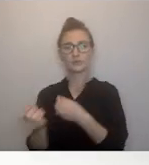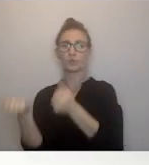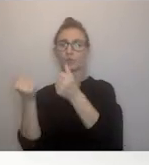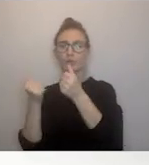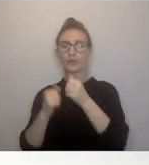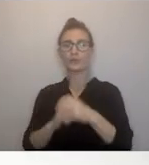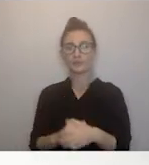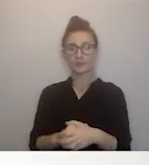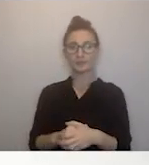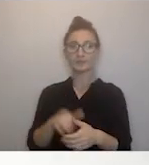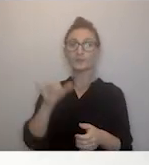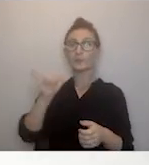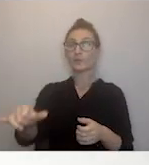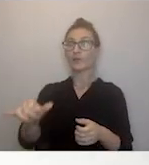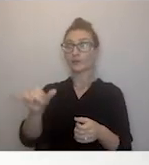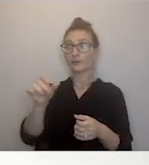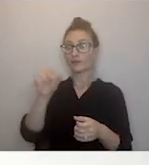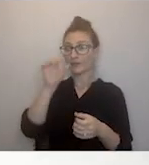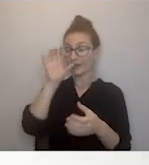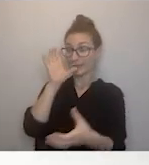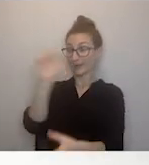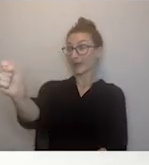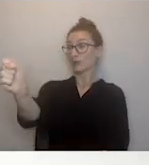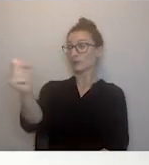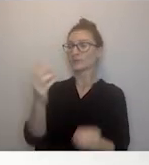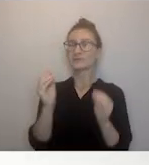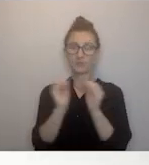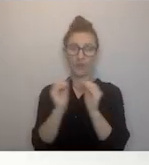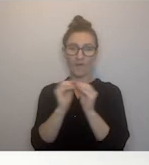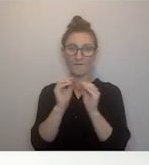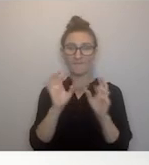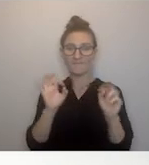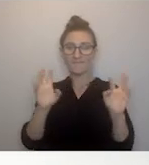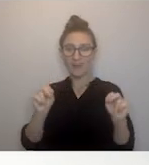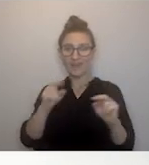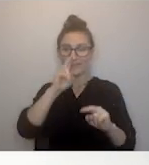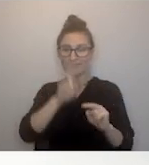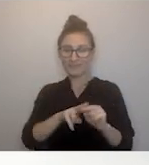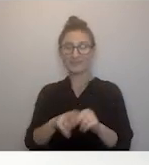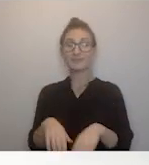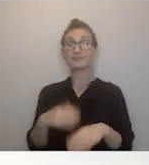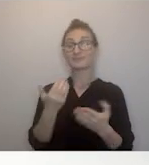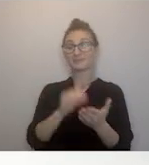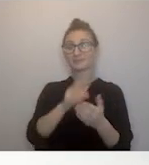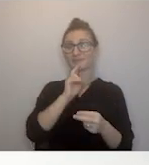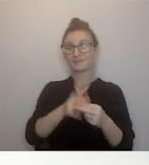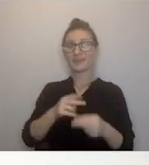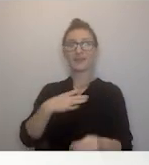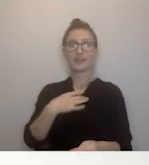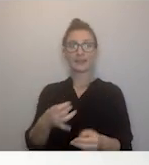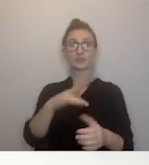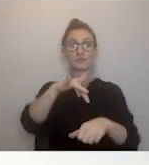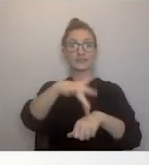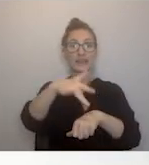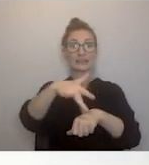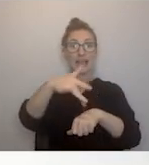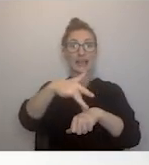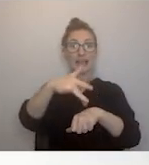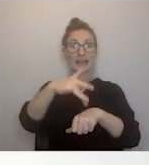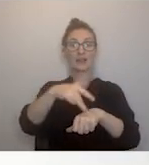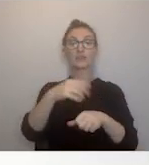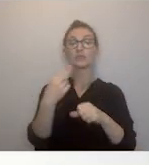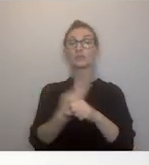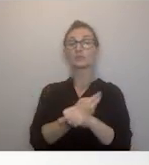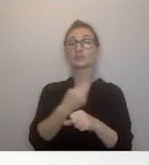All these different varieties just make performing and engaging with the music more fun. Now, I do love to make things tactile, like I said before,